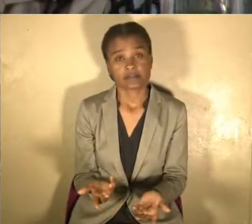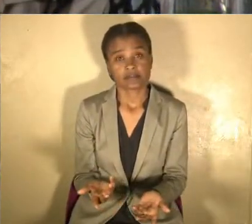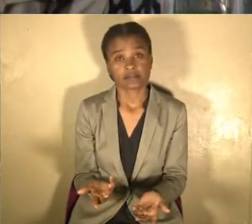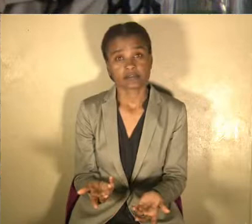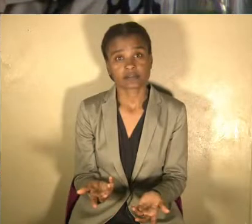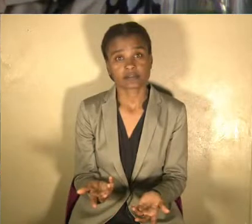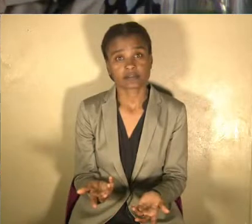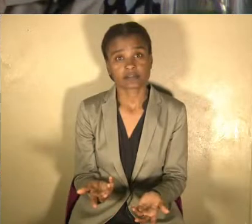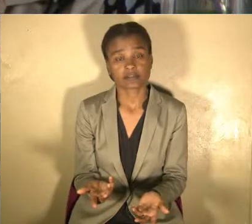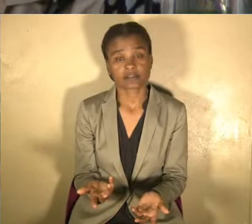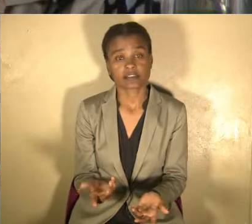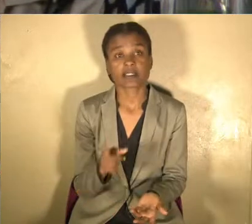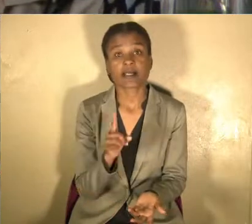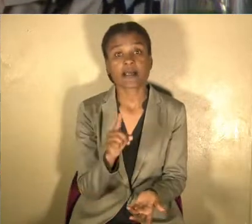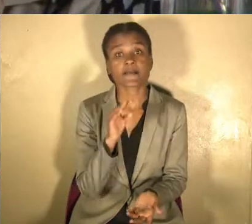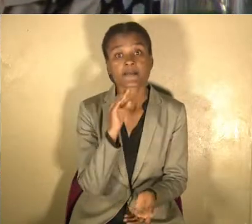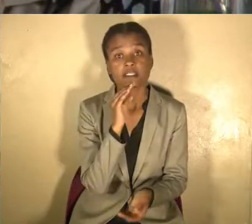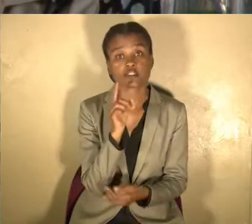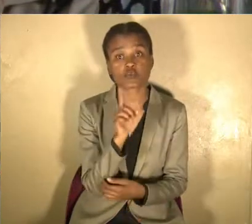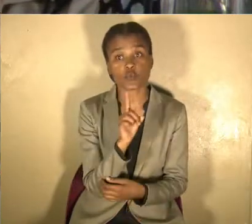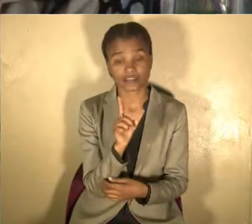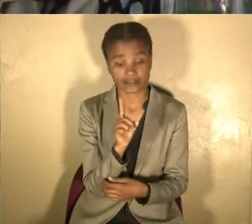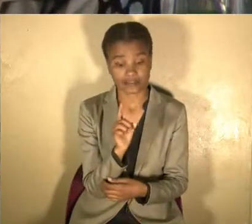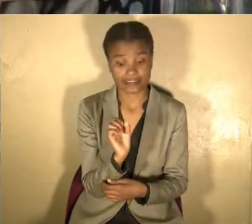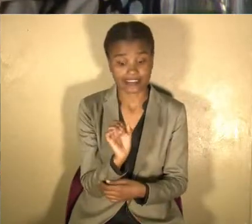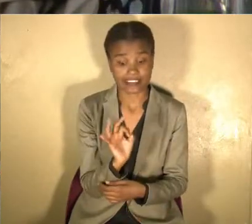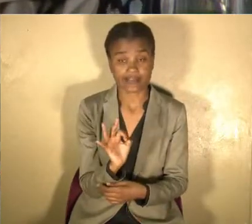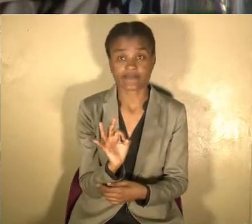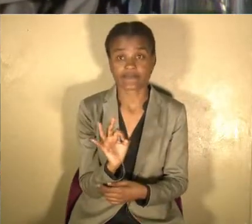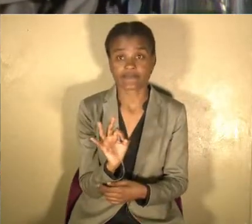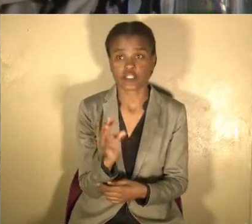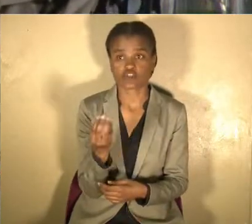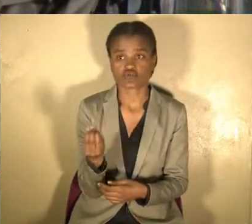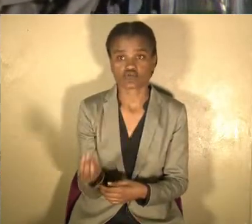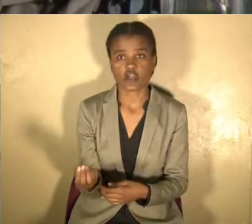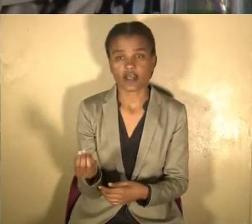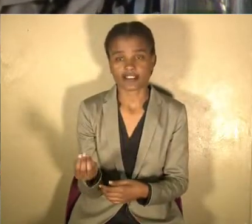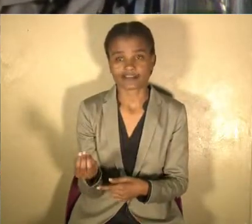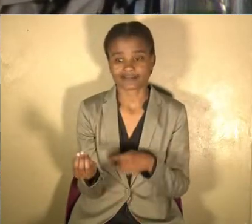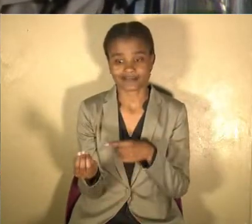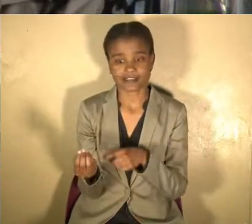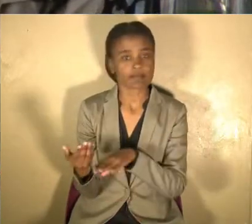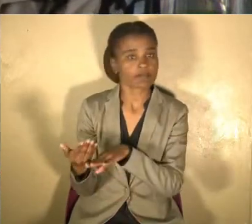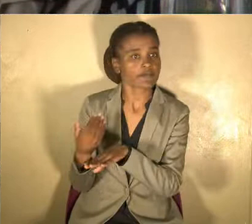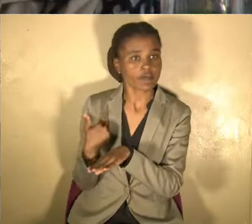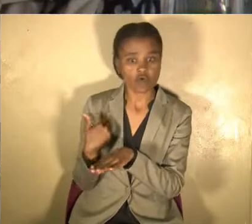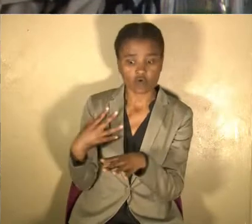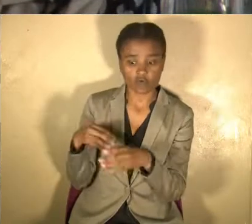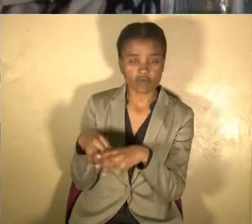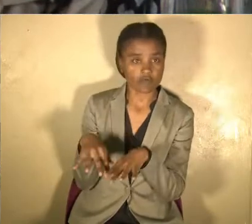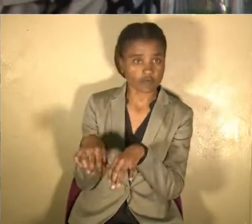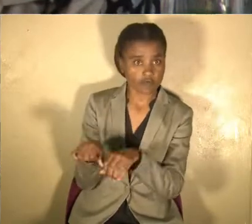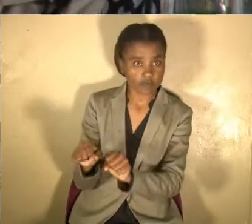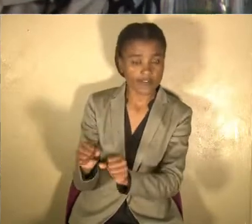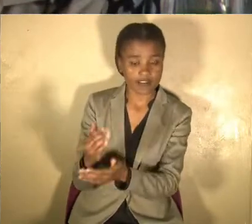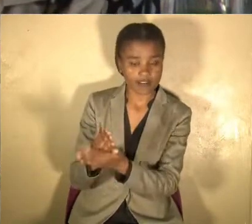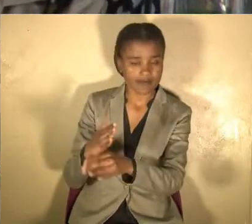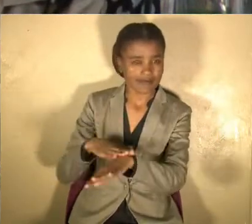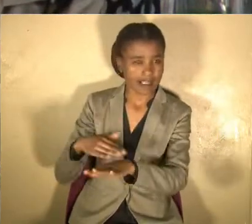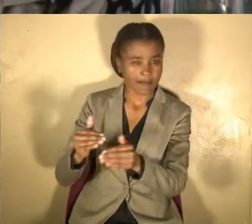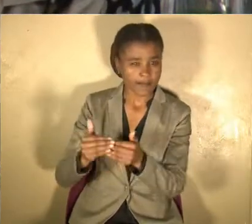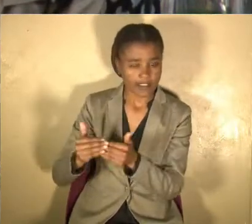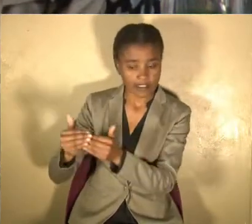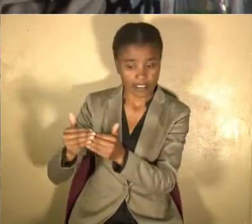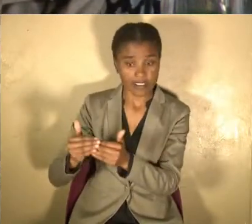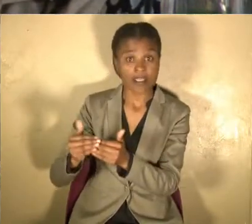it at that time when the child nasa bewa ko foster care, ha over 18, then